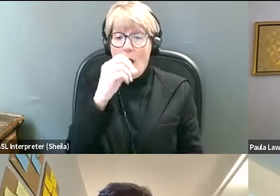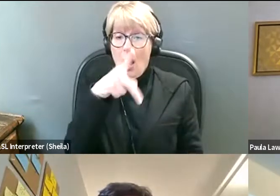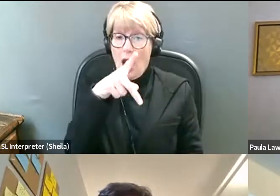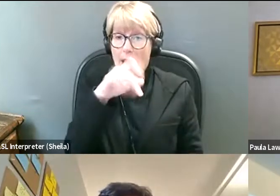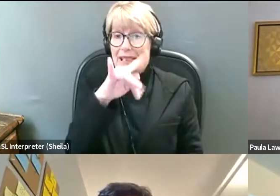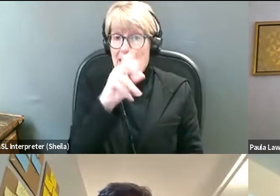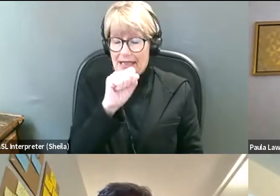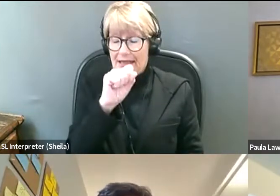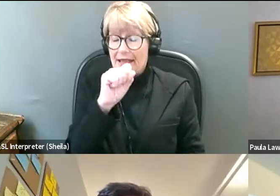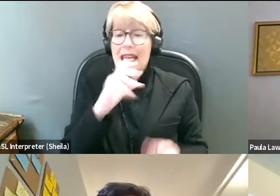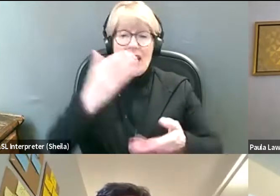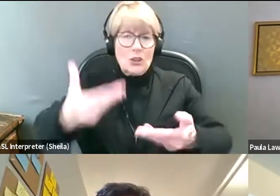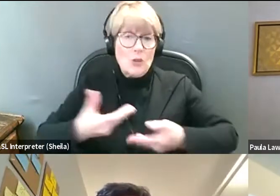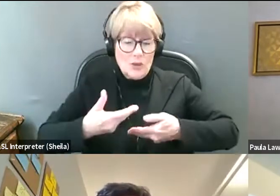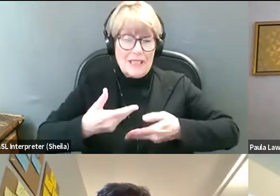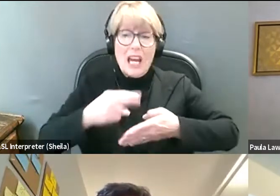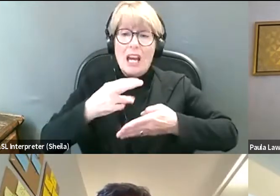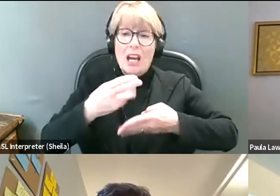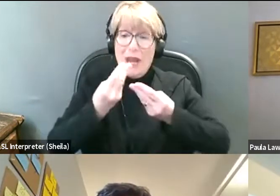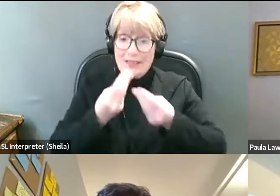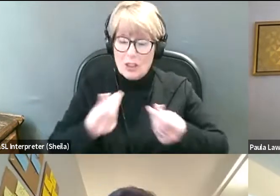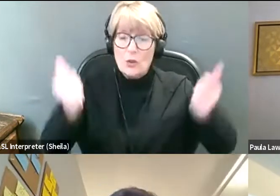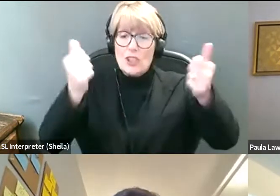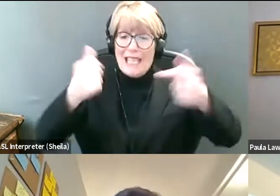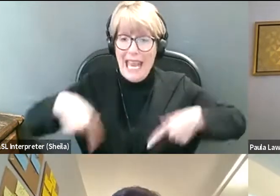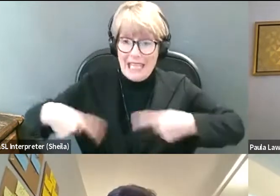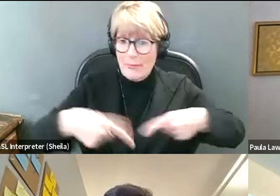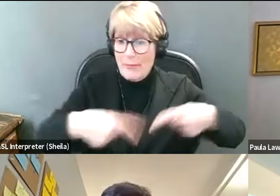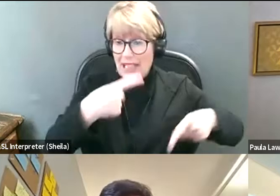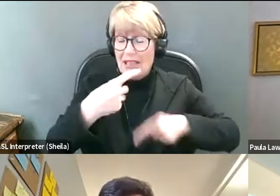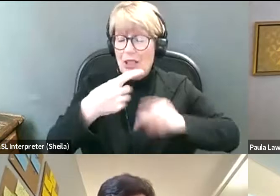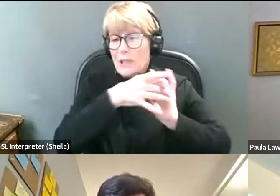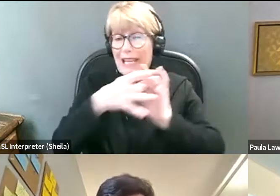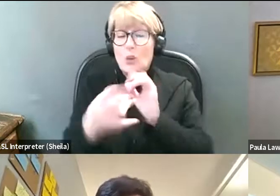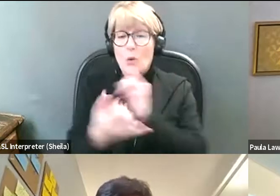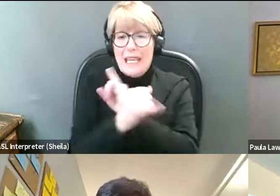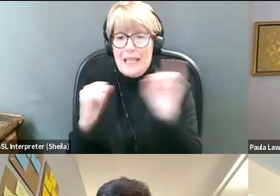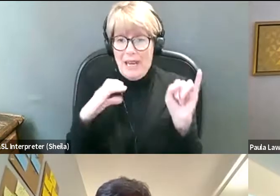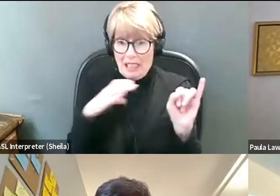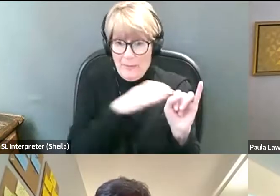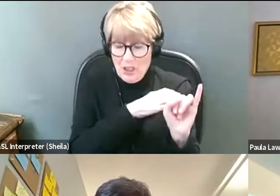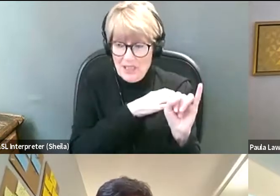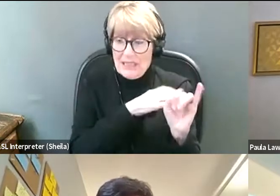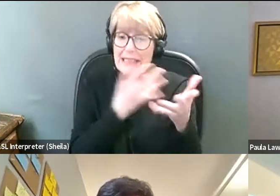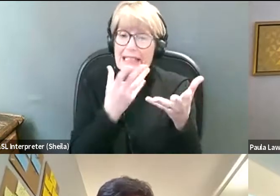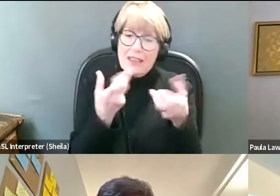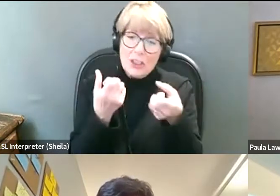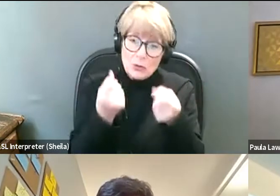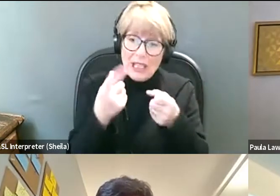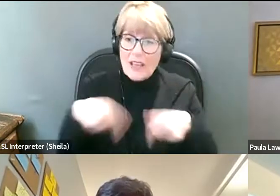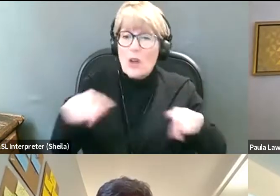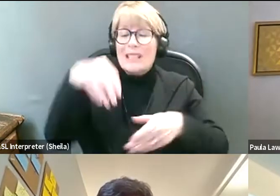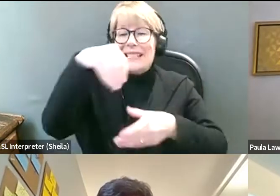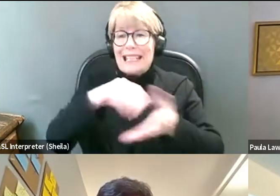resolution to have a debate in city council about independent commissions and the viability of those in the city of